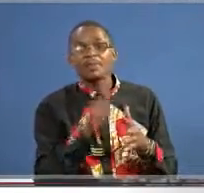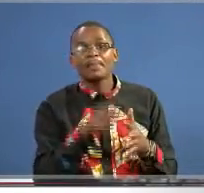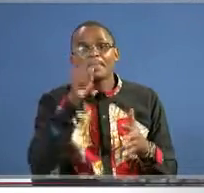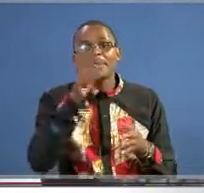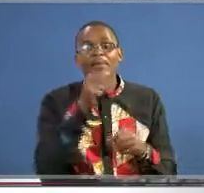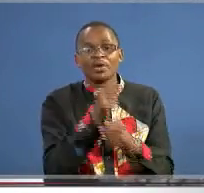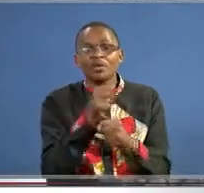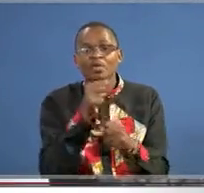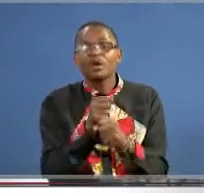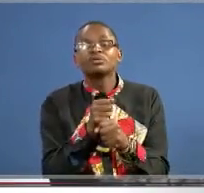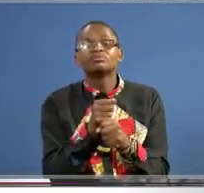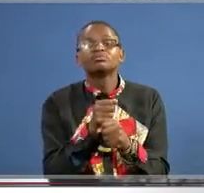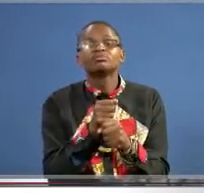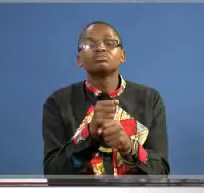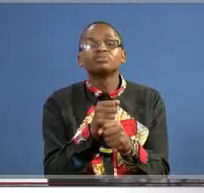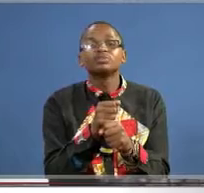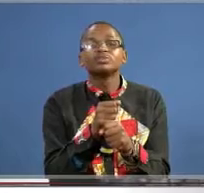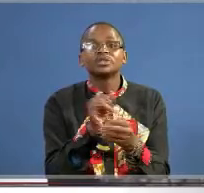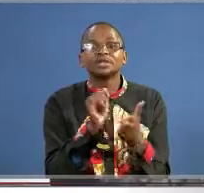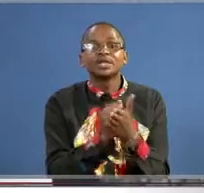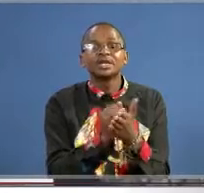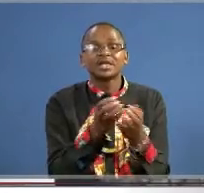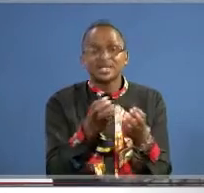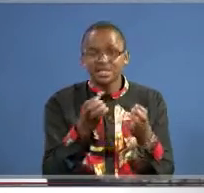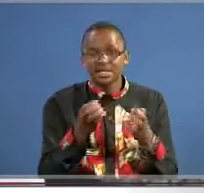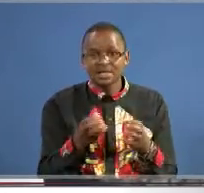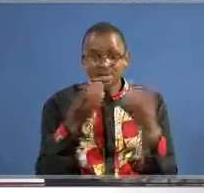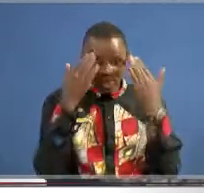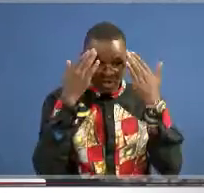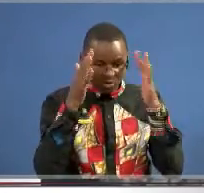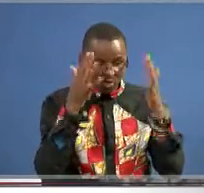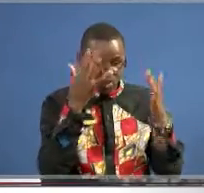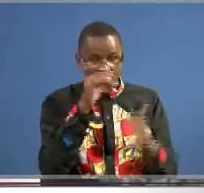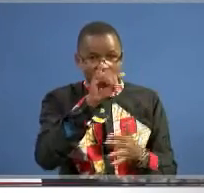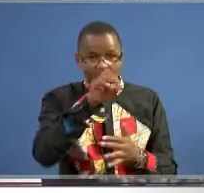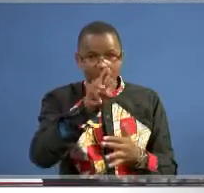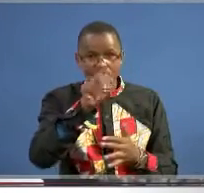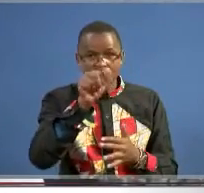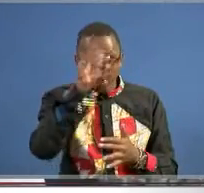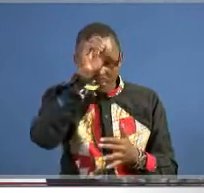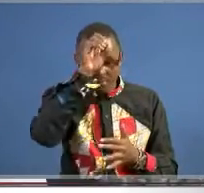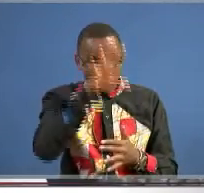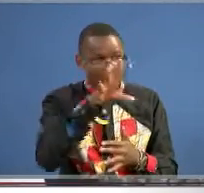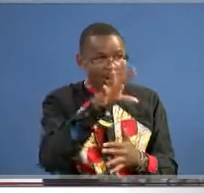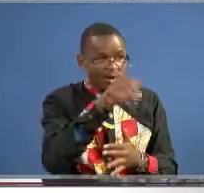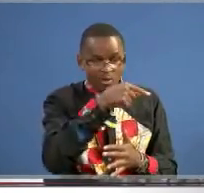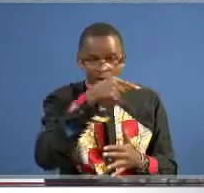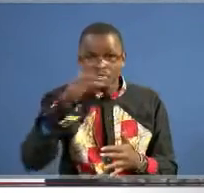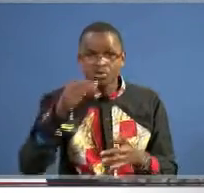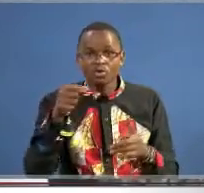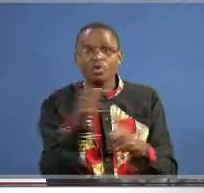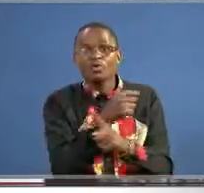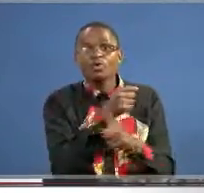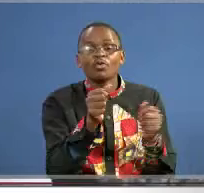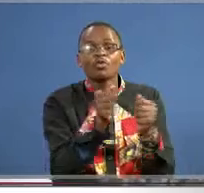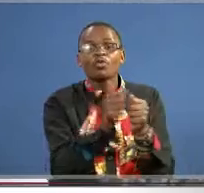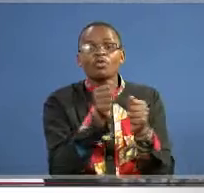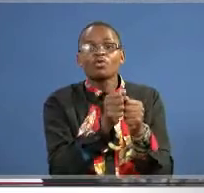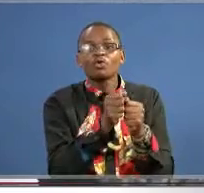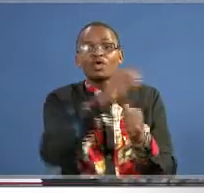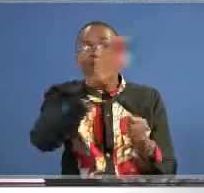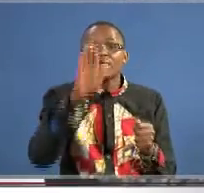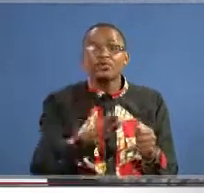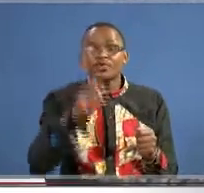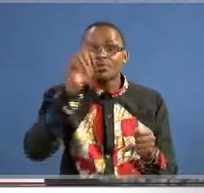with the severity that it deserves. And I don't know why Jumwa is surprised, because when you go to war with an elephant, you must be